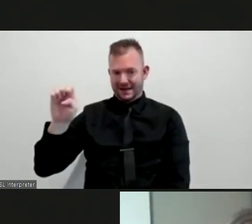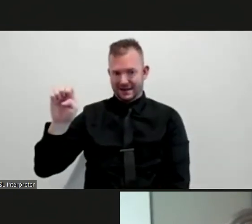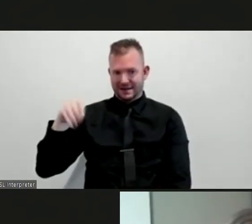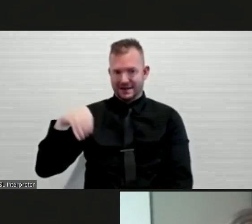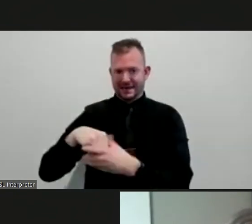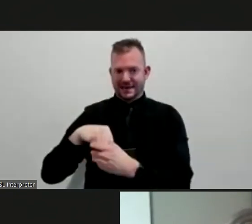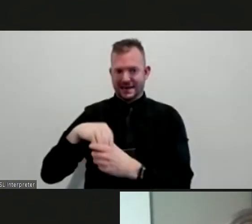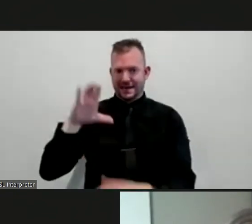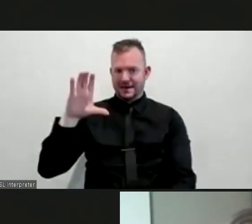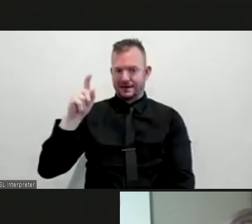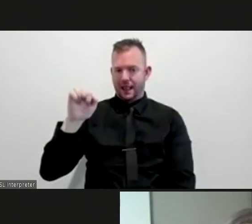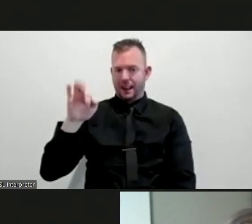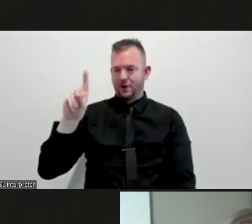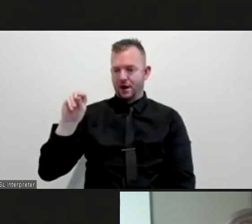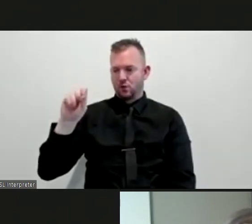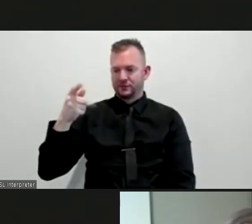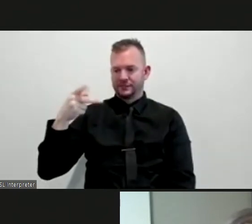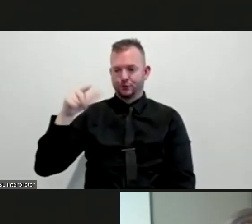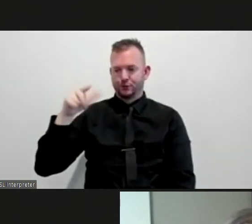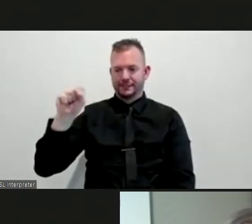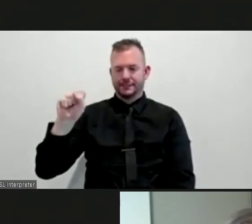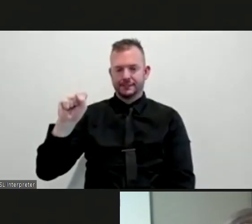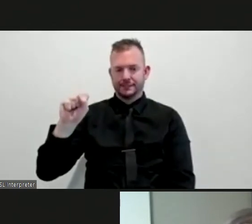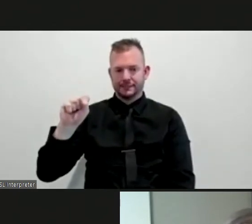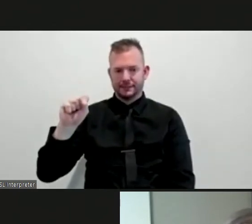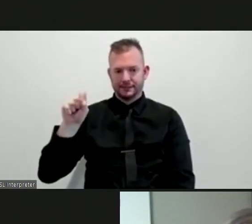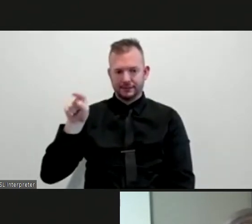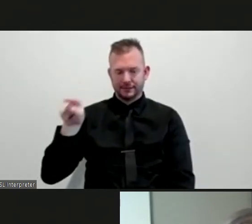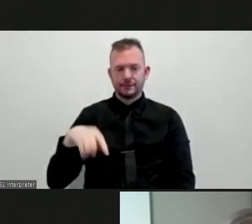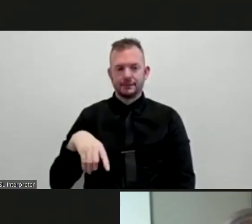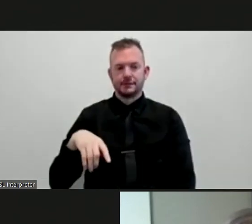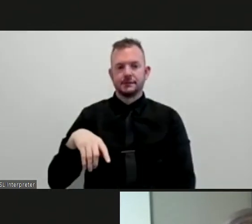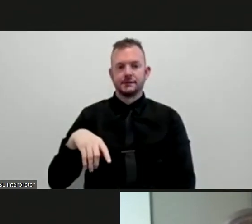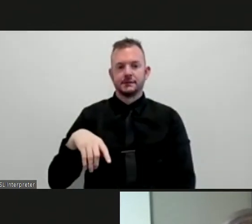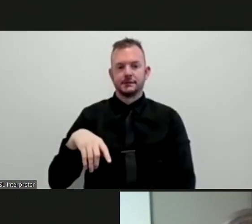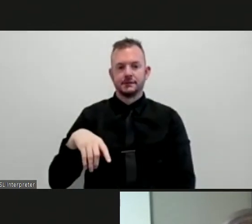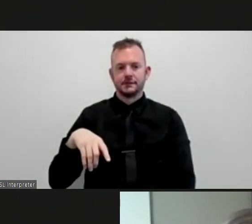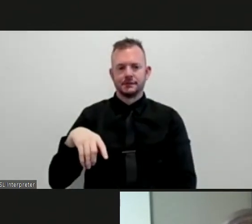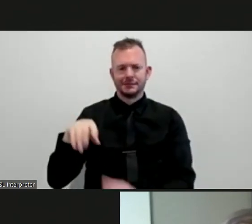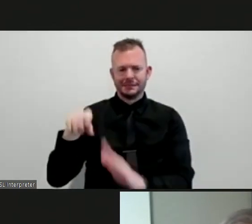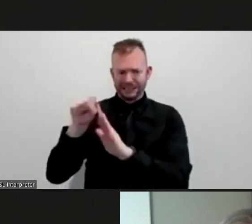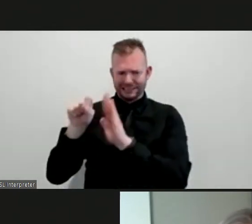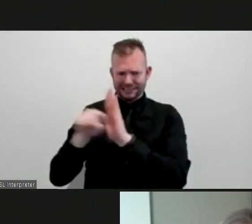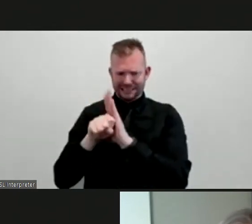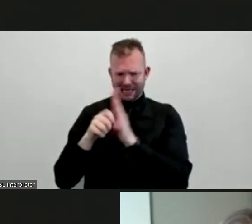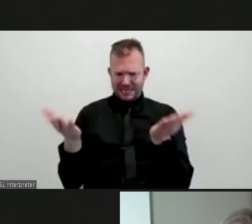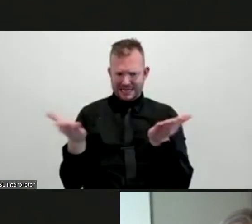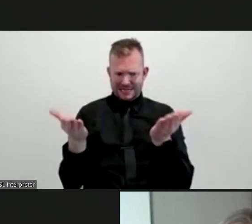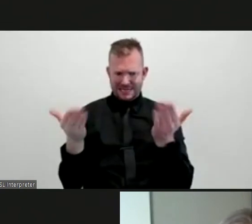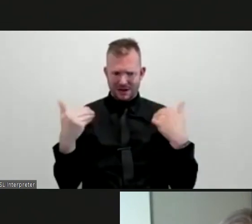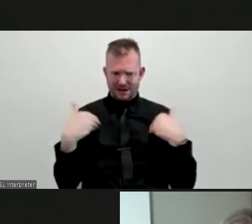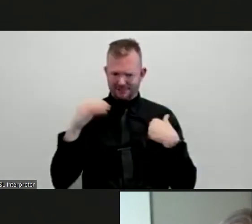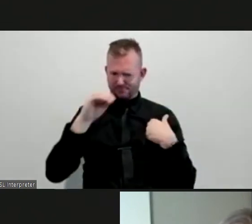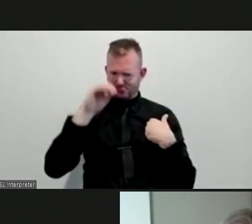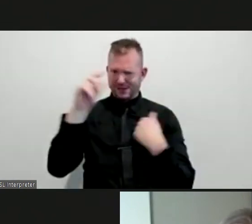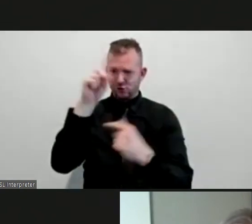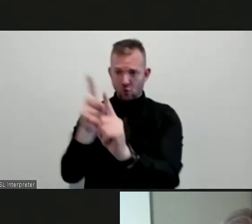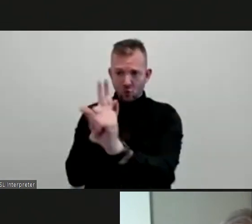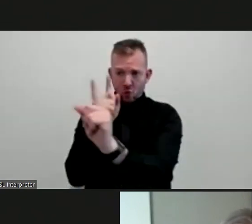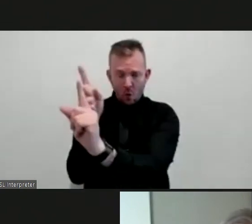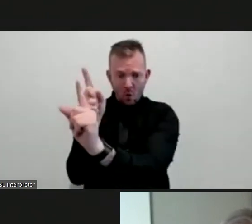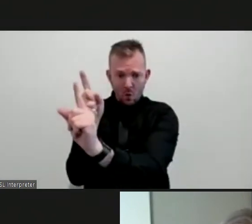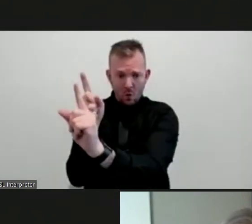Does the state have a sort of percentage goal for how much of the next group, phase 1B3,